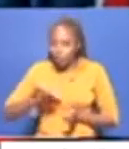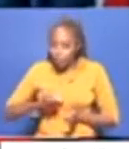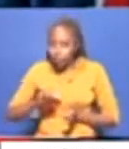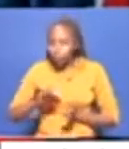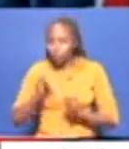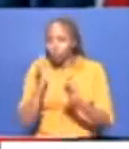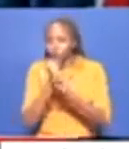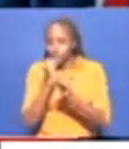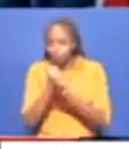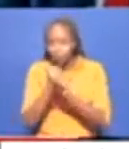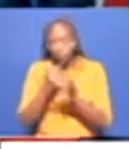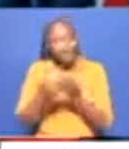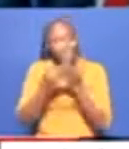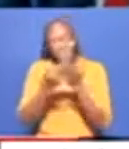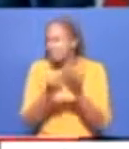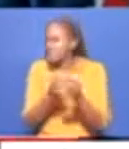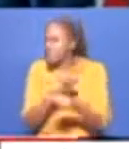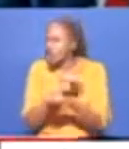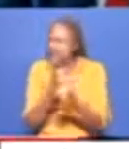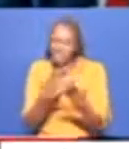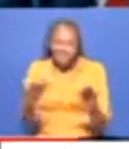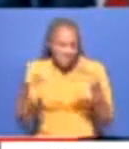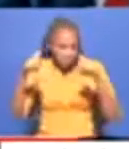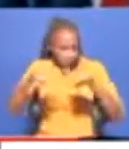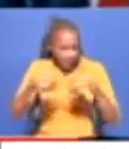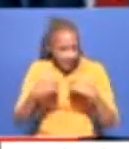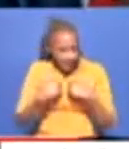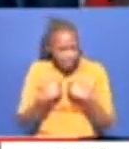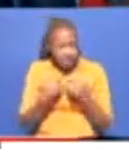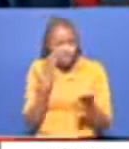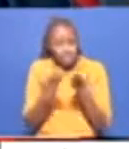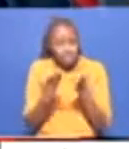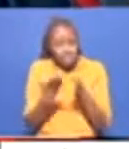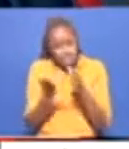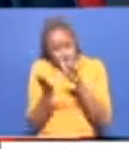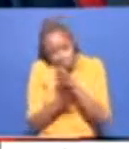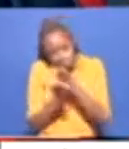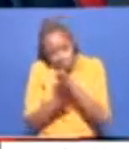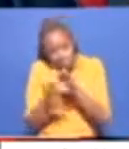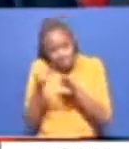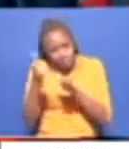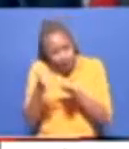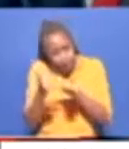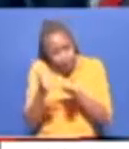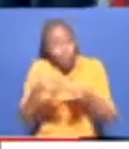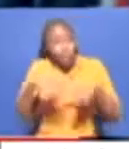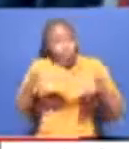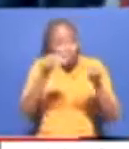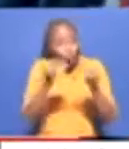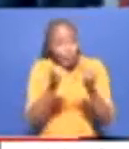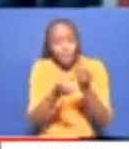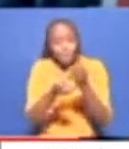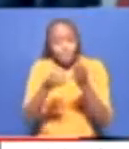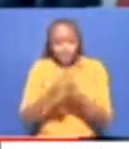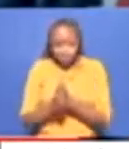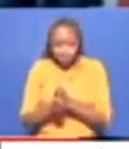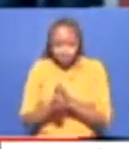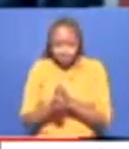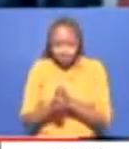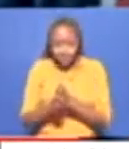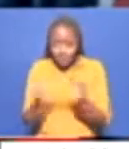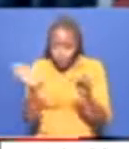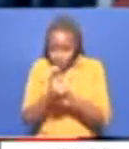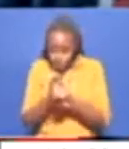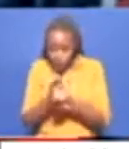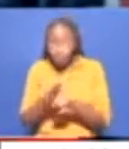submit what you have today. If you have not bound your documents, please go and bound. Inform the secretariat that's what you want to